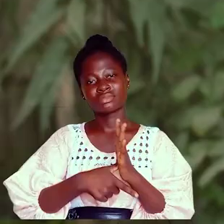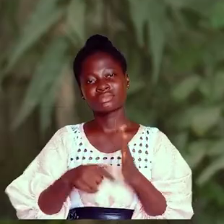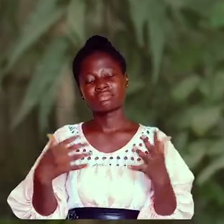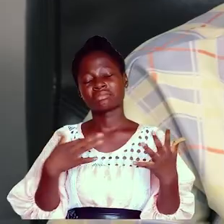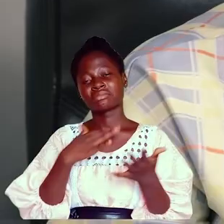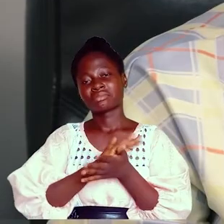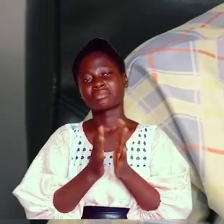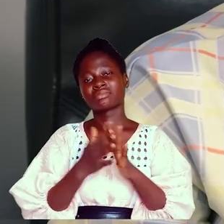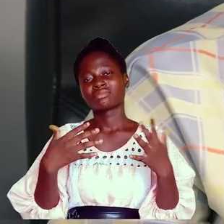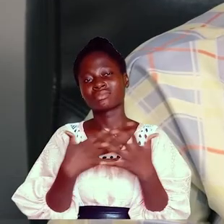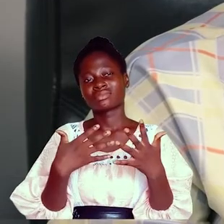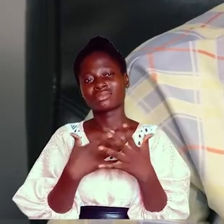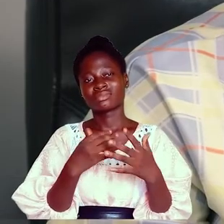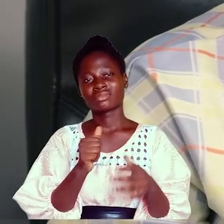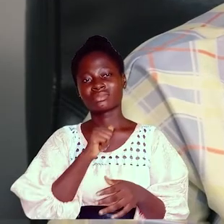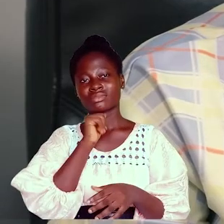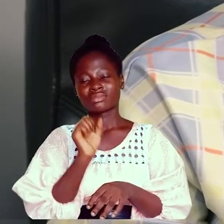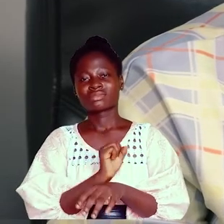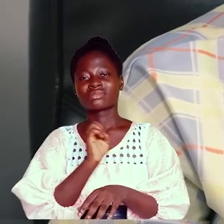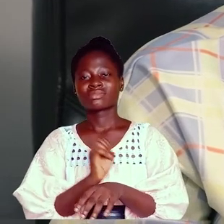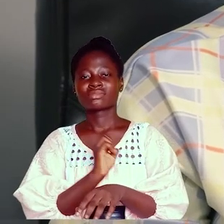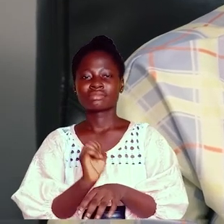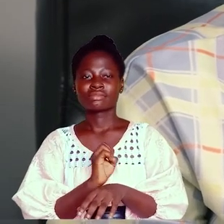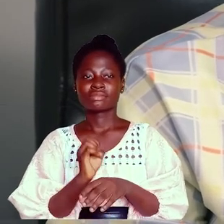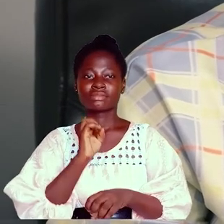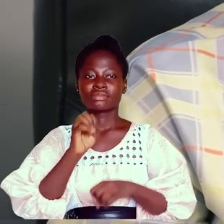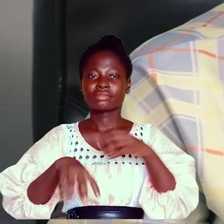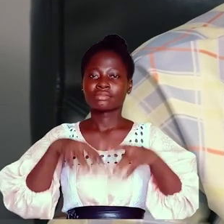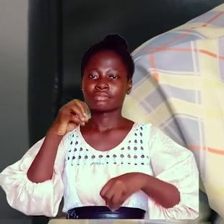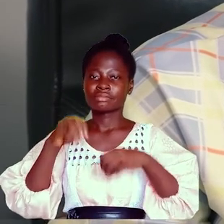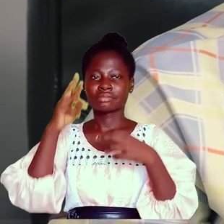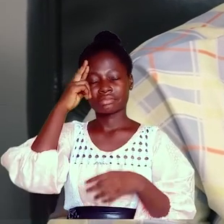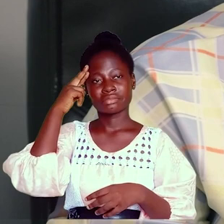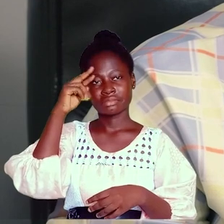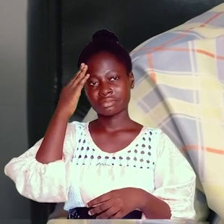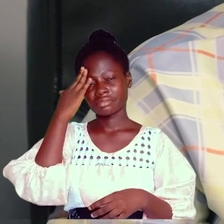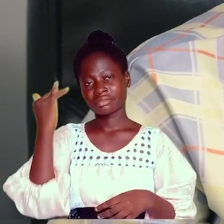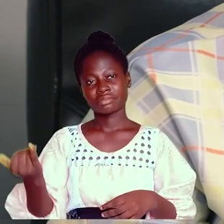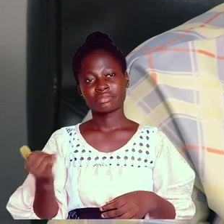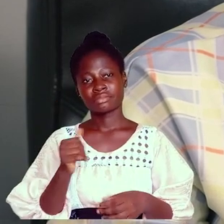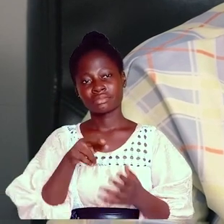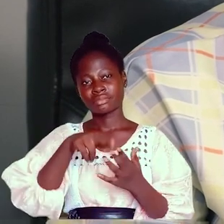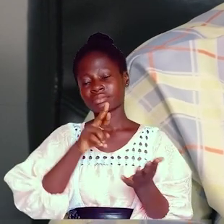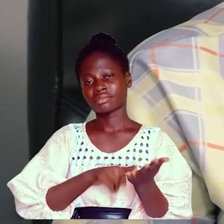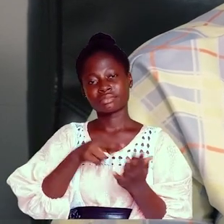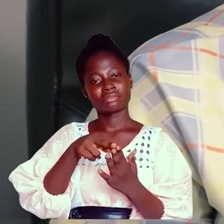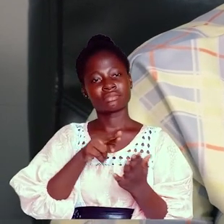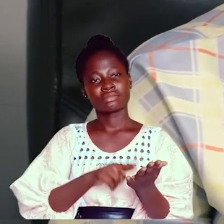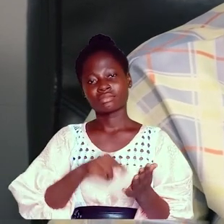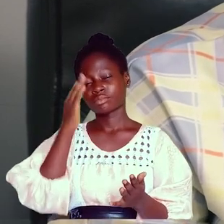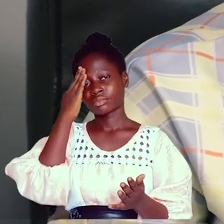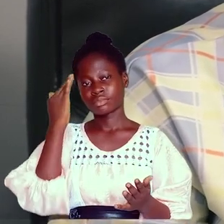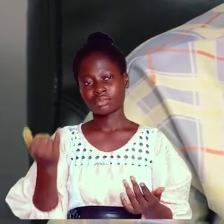becoming afraid. Unemployment also contributes to the reasons why they are not reported, because of